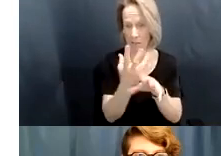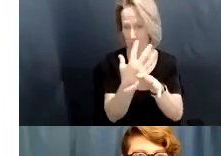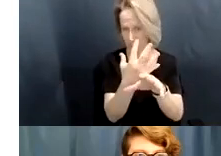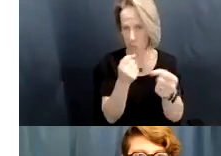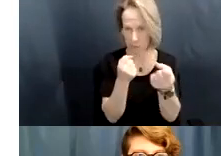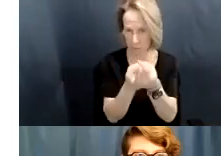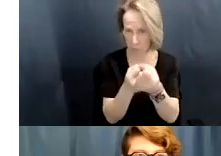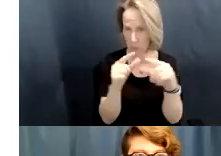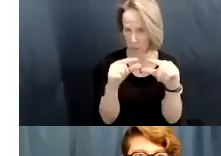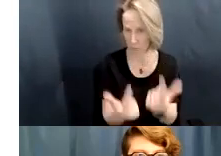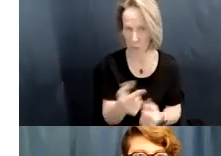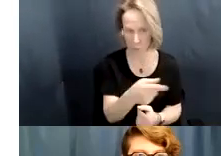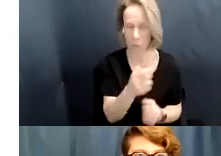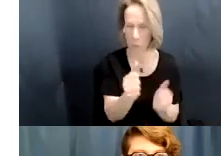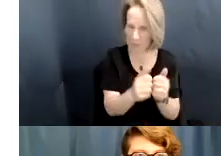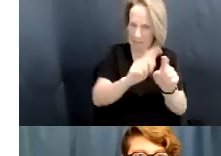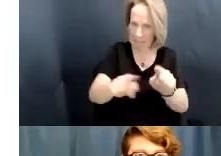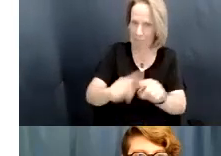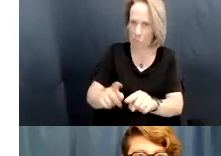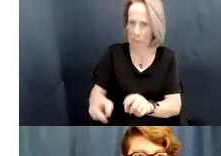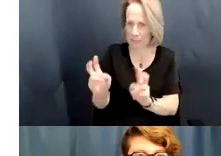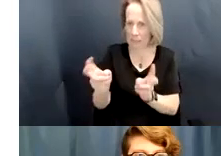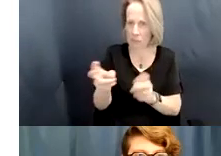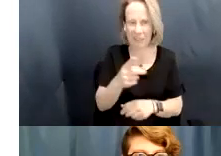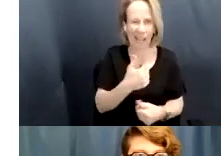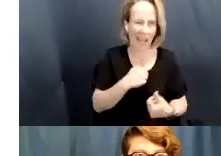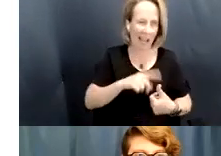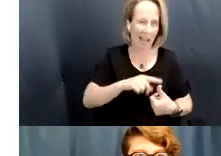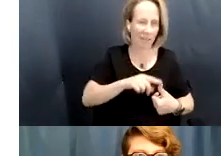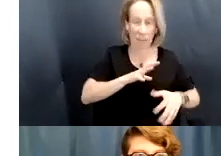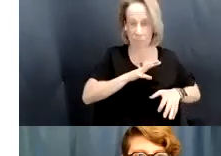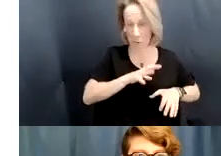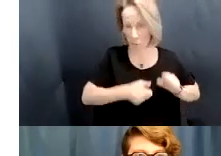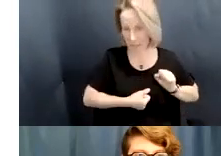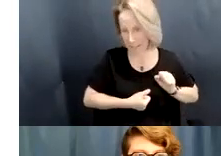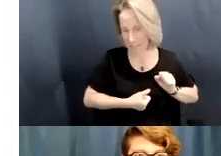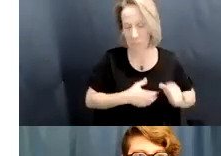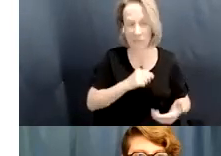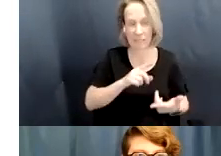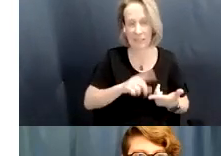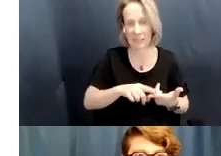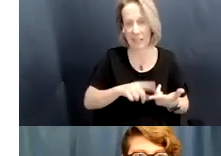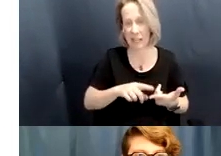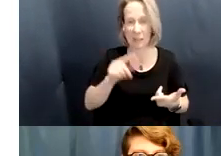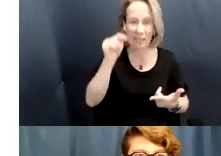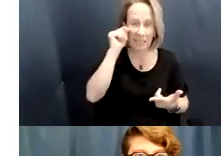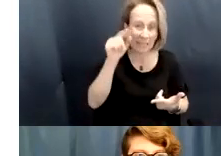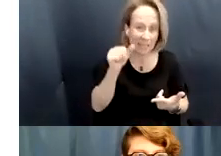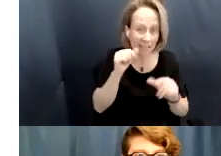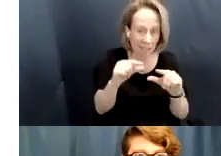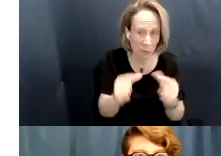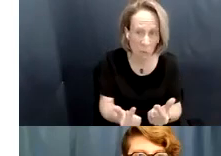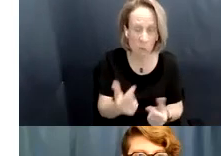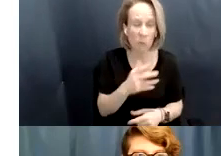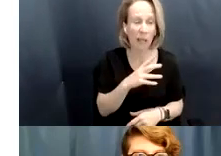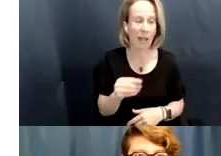different topics. So they have like a bereavement, they have teen group, and this is a great